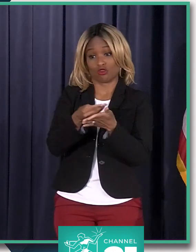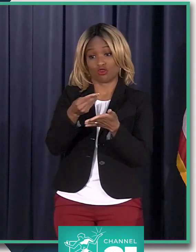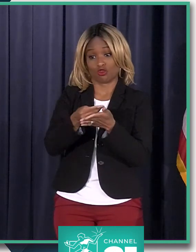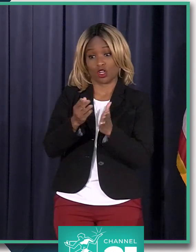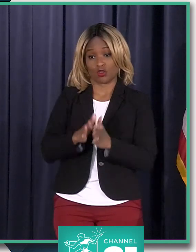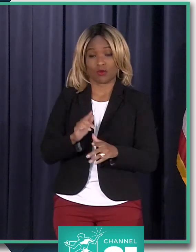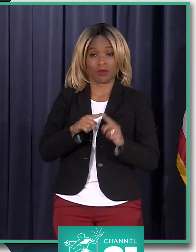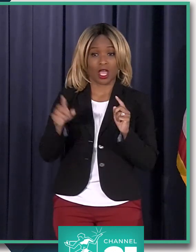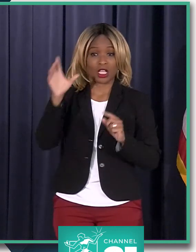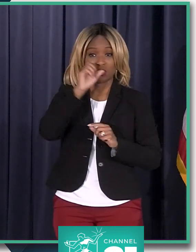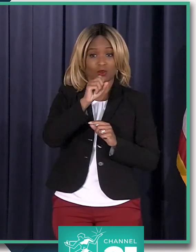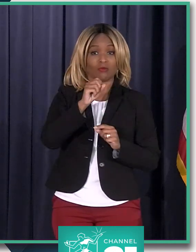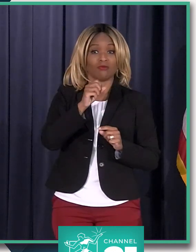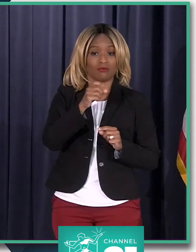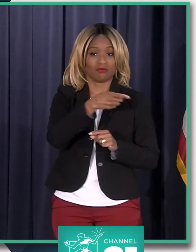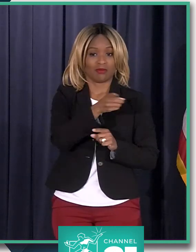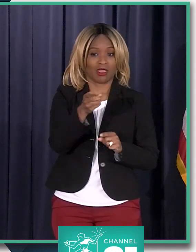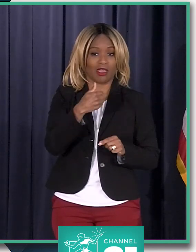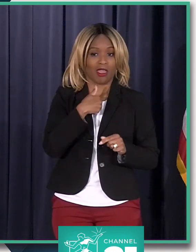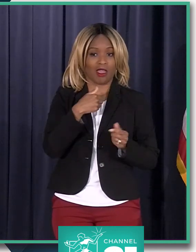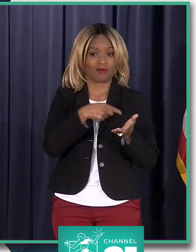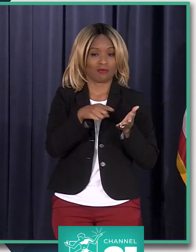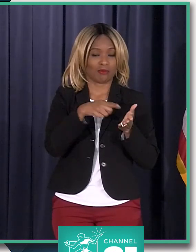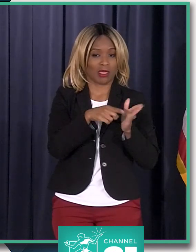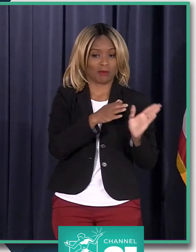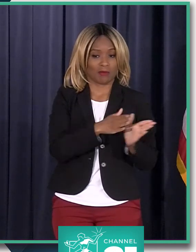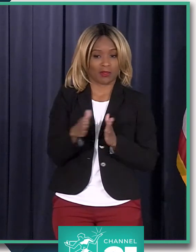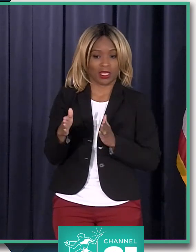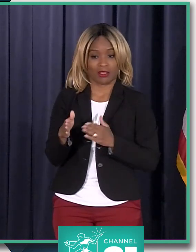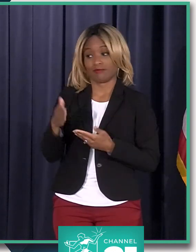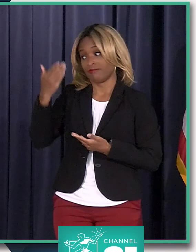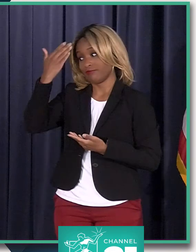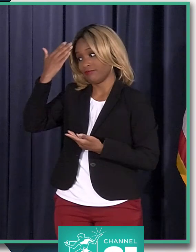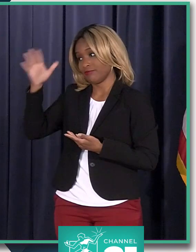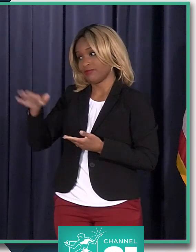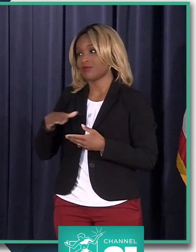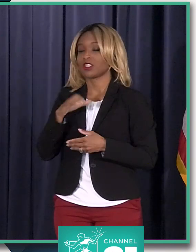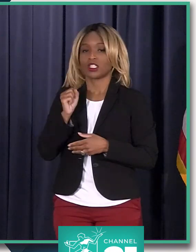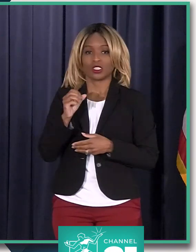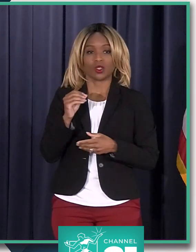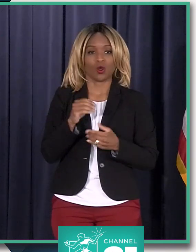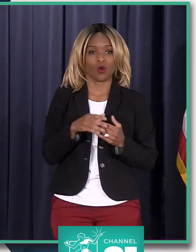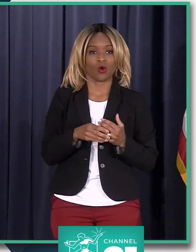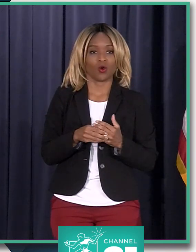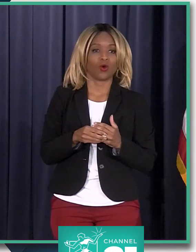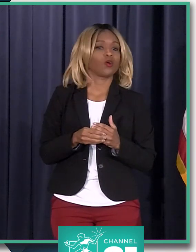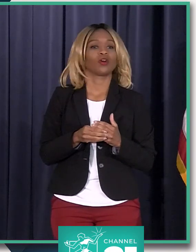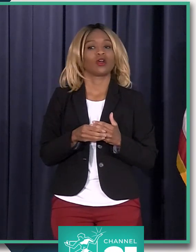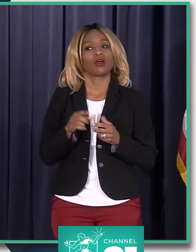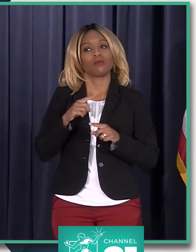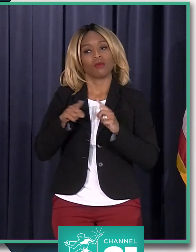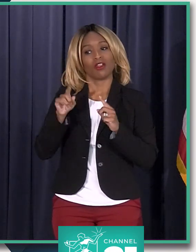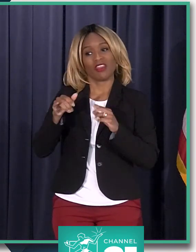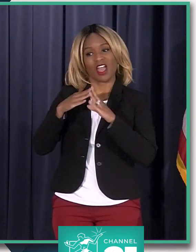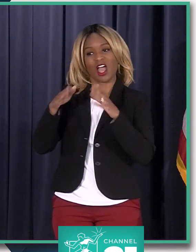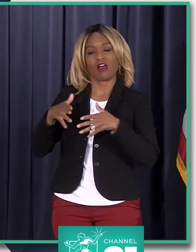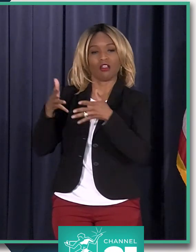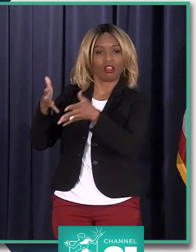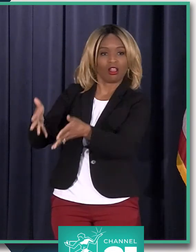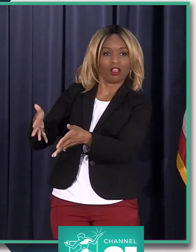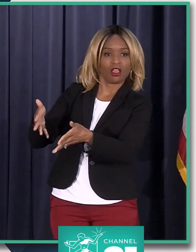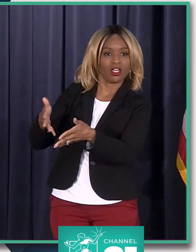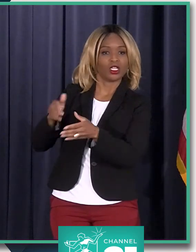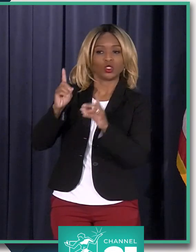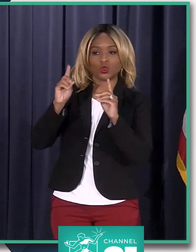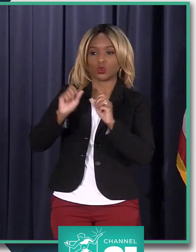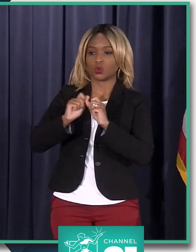assume it means they're in a payment plan. I don't know. Okay, so anyway, if you... They have abandoned the home. They haven't did